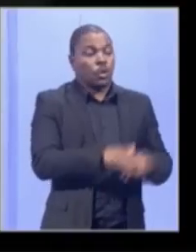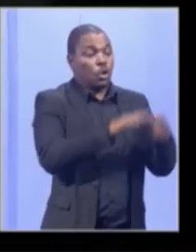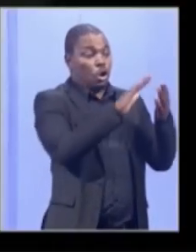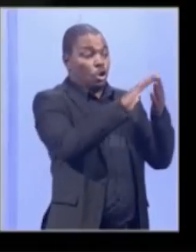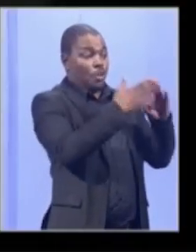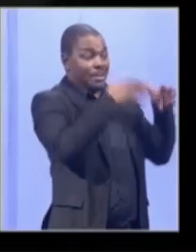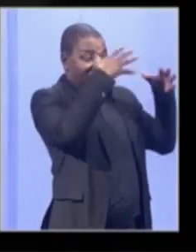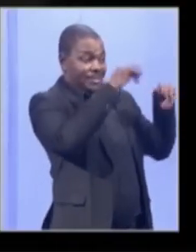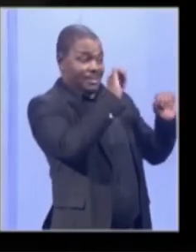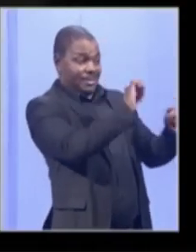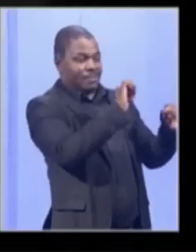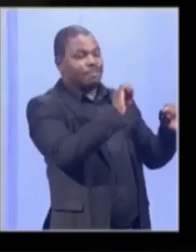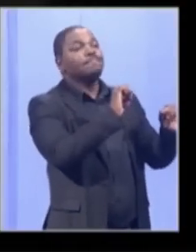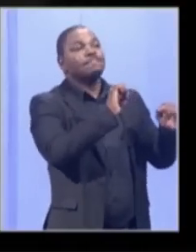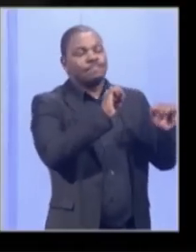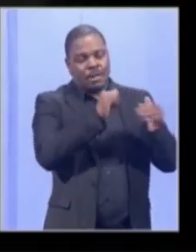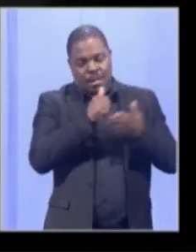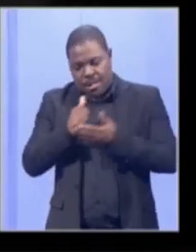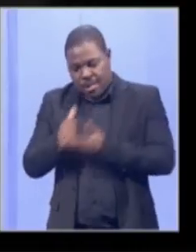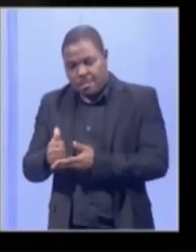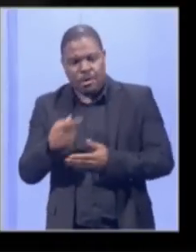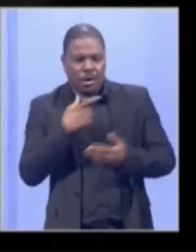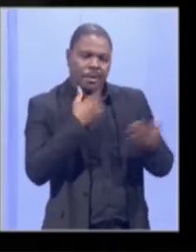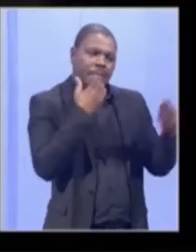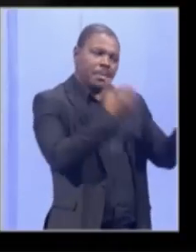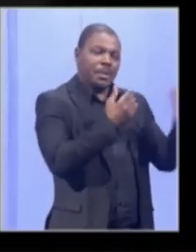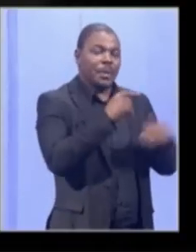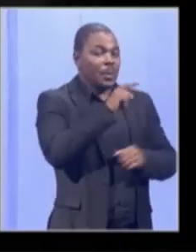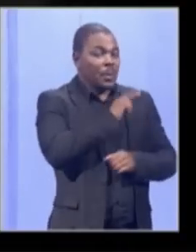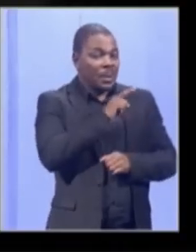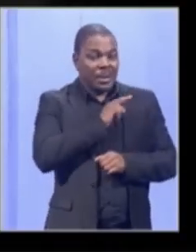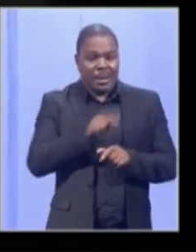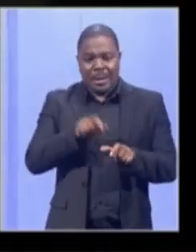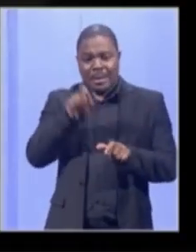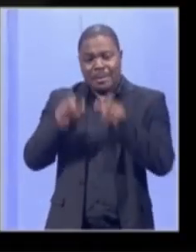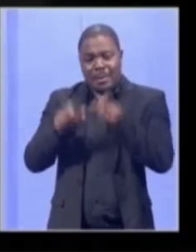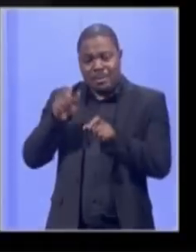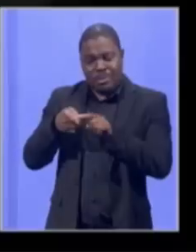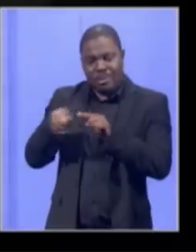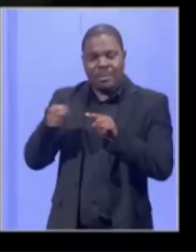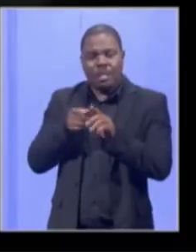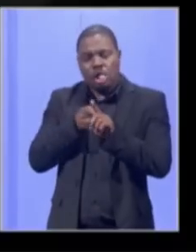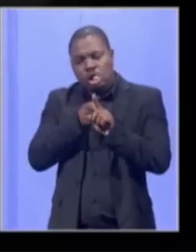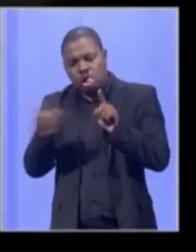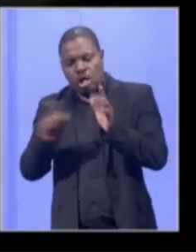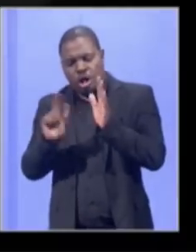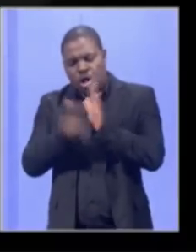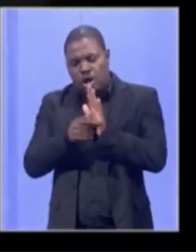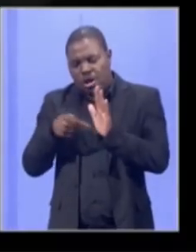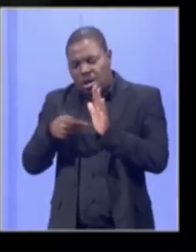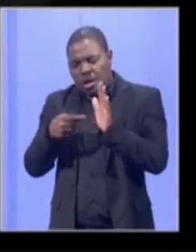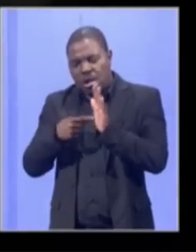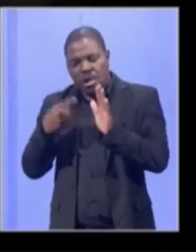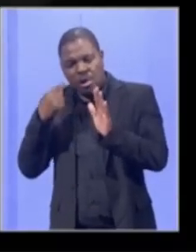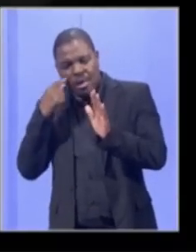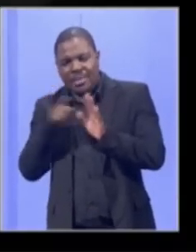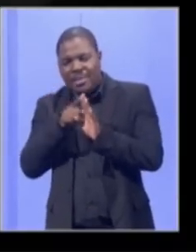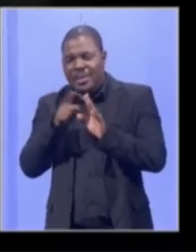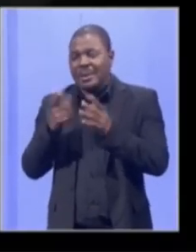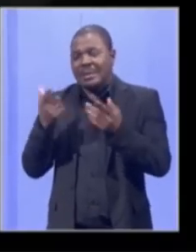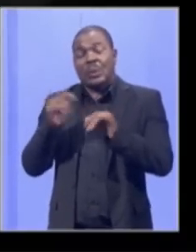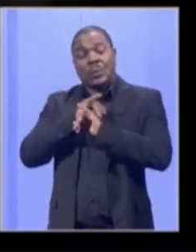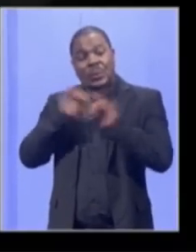baahi ba sephethi ba se jereng ka baka la gore ana beanong batho ba ba rafo se molaong ke tlhoba boroko ba kata batho ba bola batho